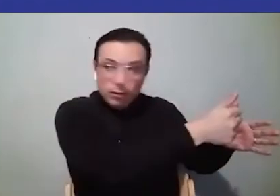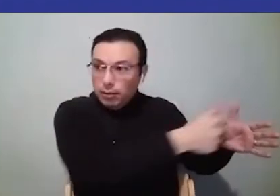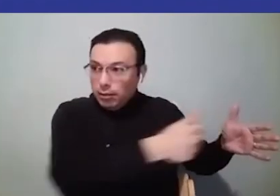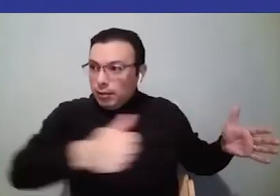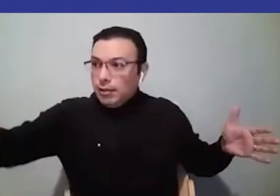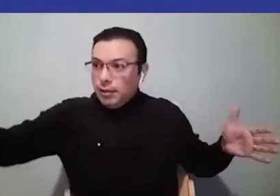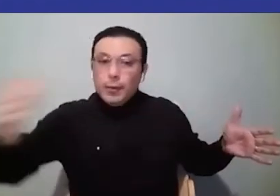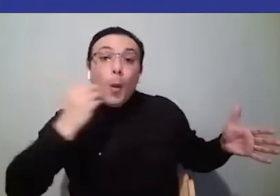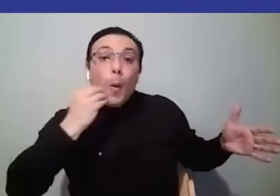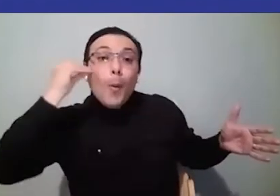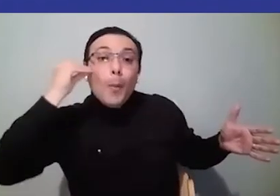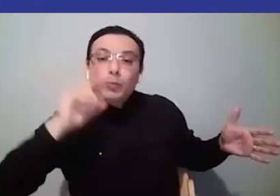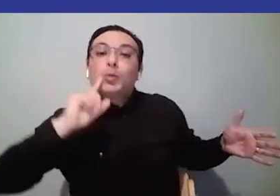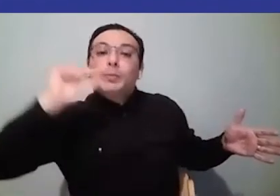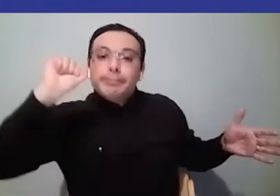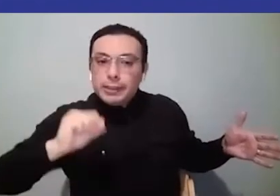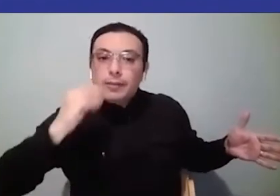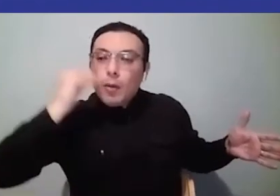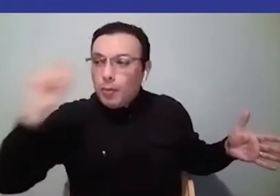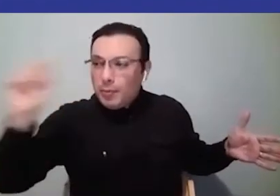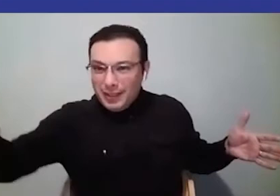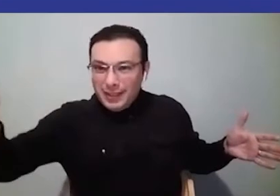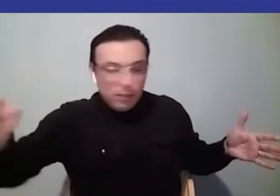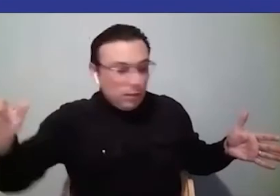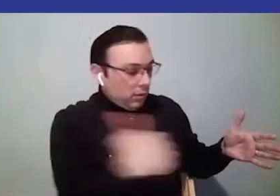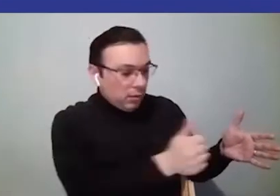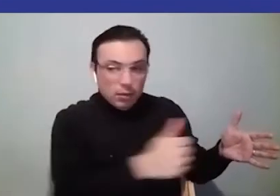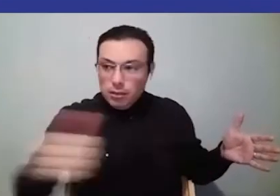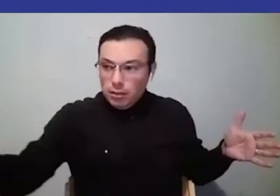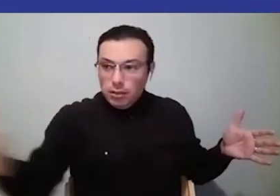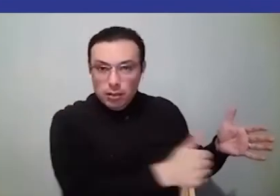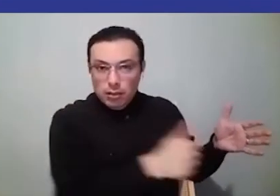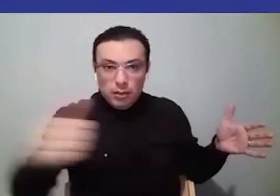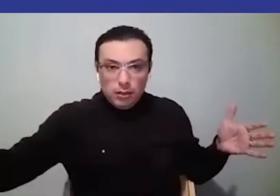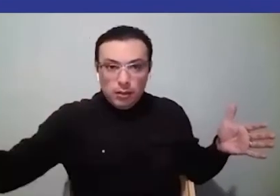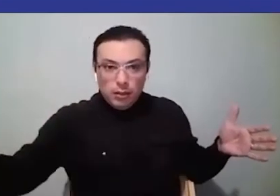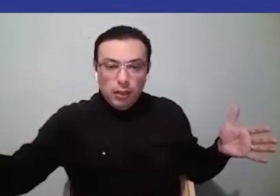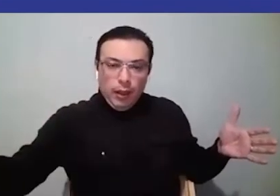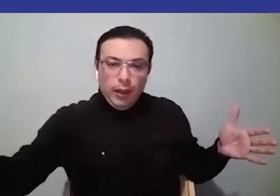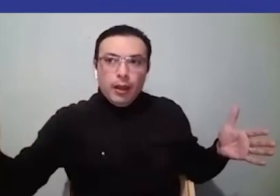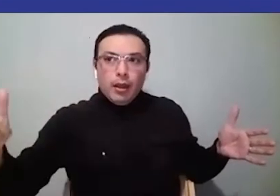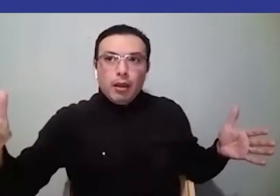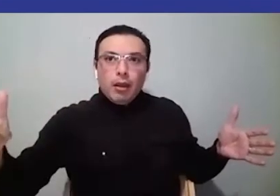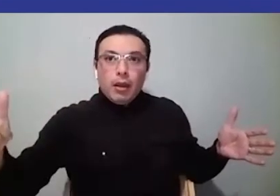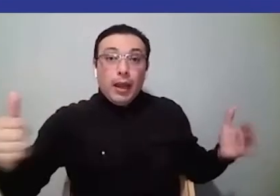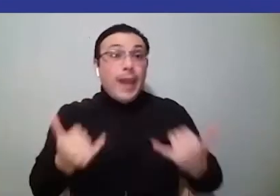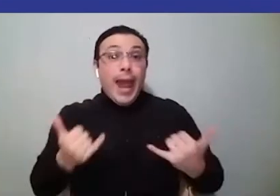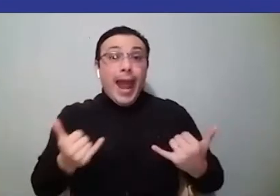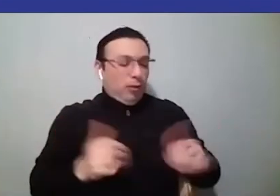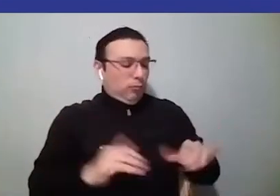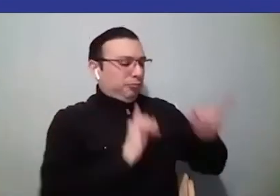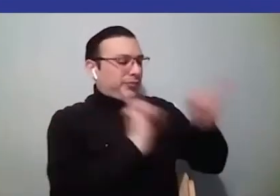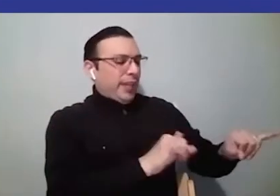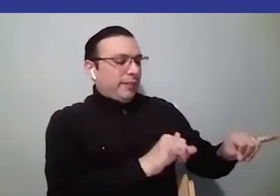that multiple, rather than being, in one singular place,